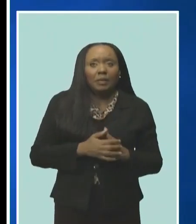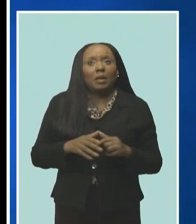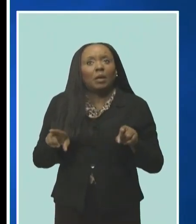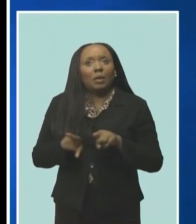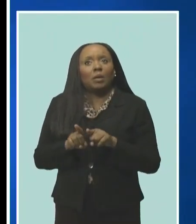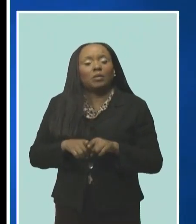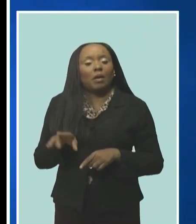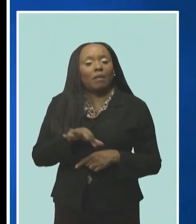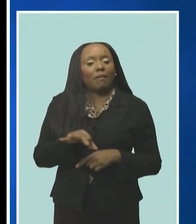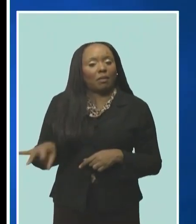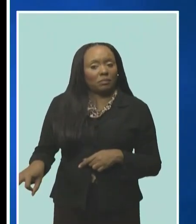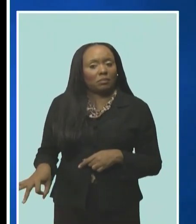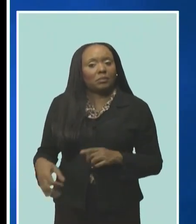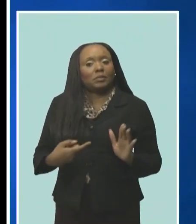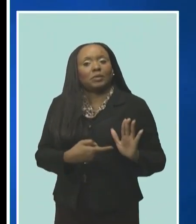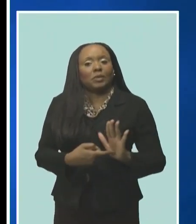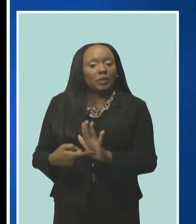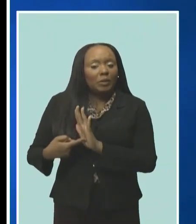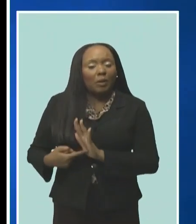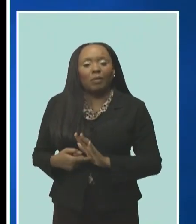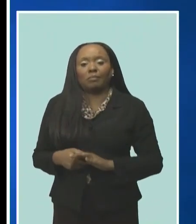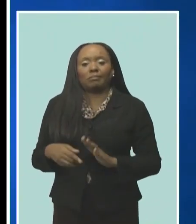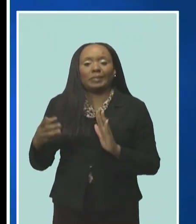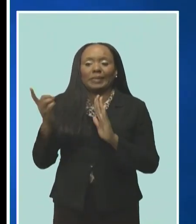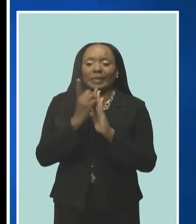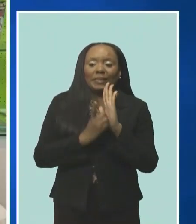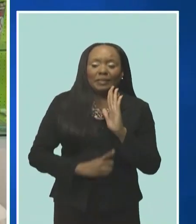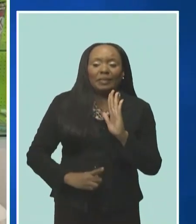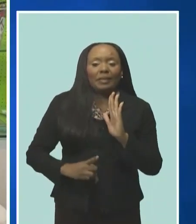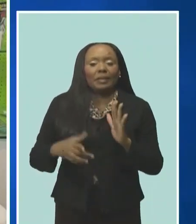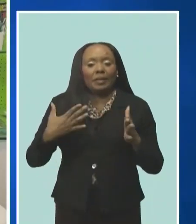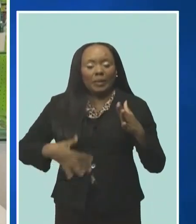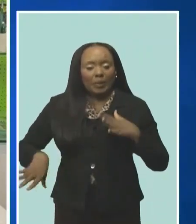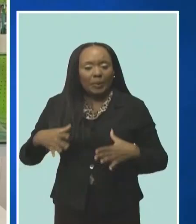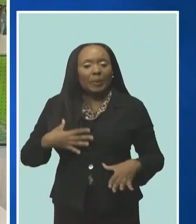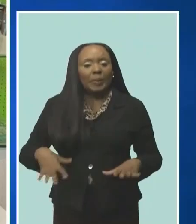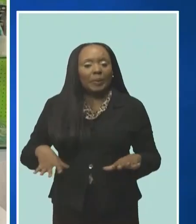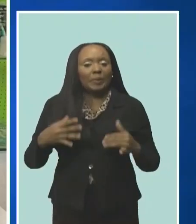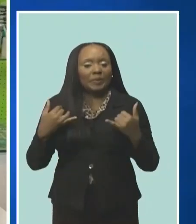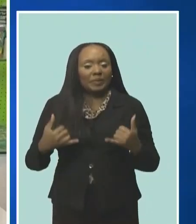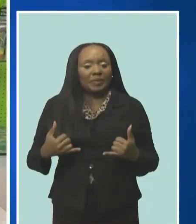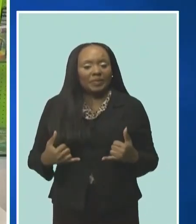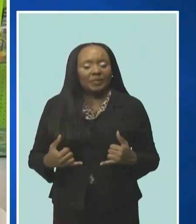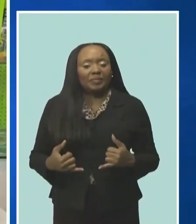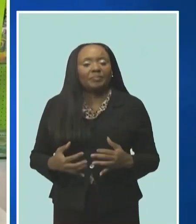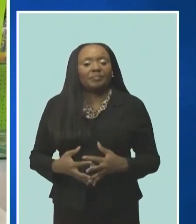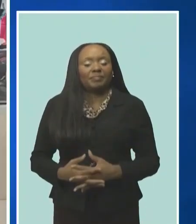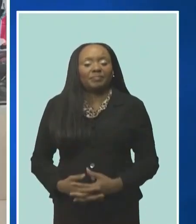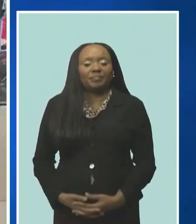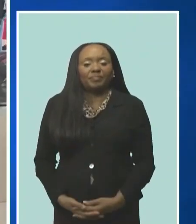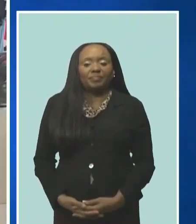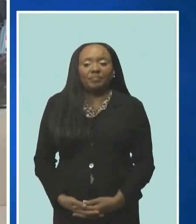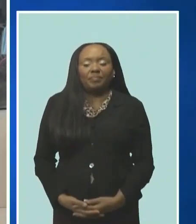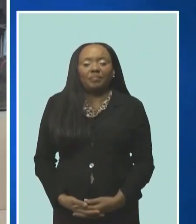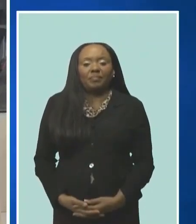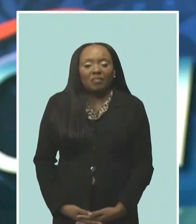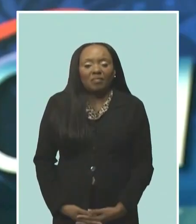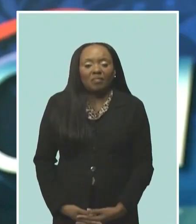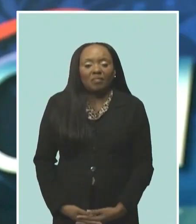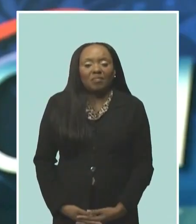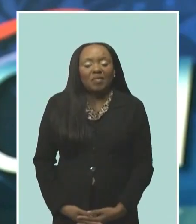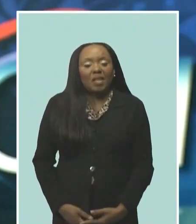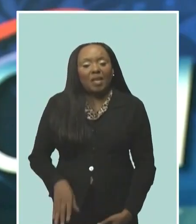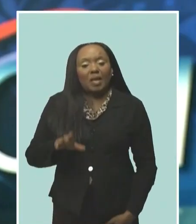to a fashion show featuring locally designed clothing. Sharika Griffith for the YES Business Report.